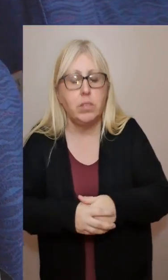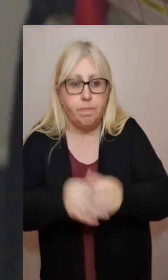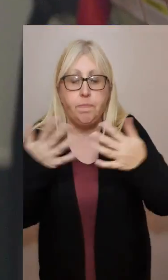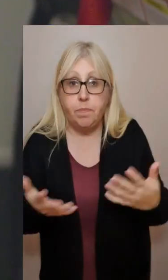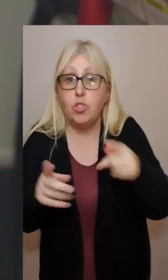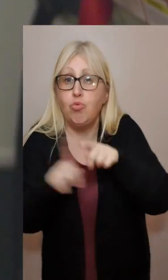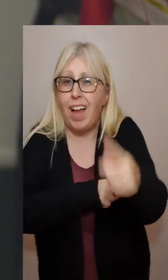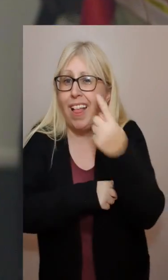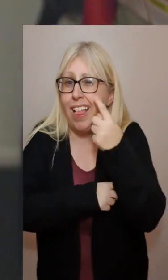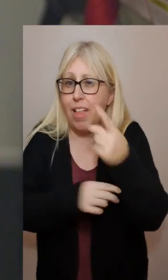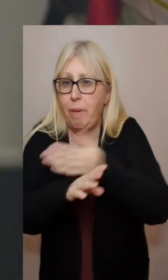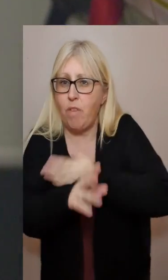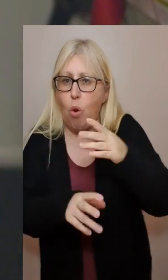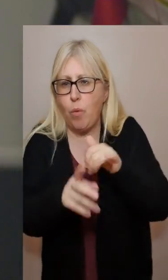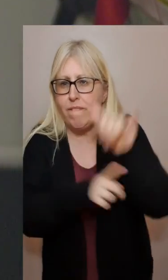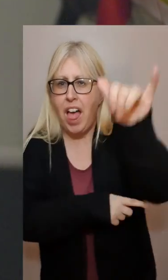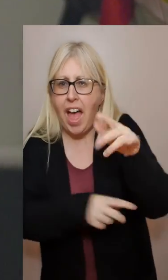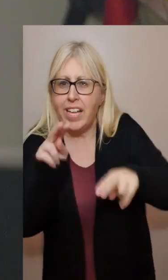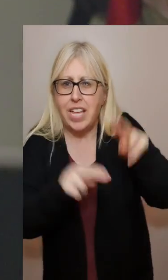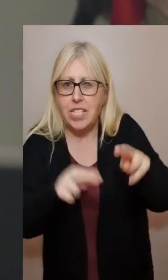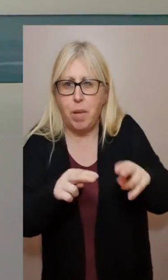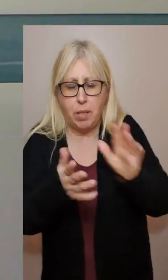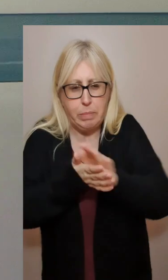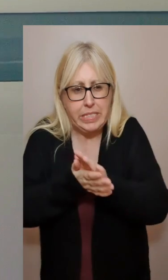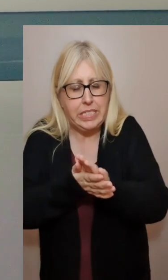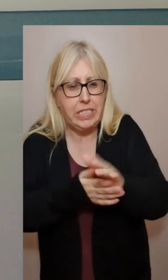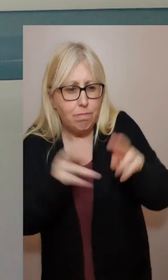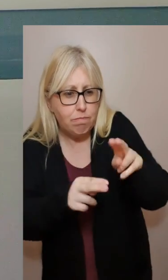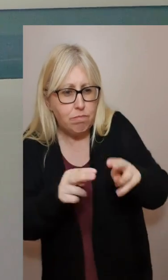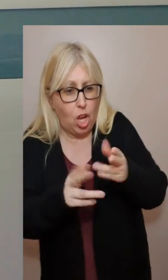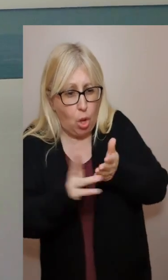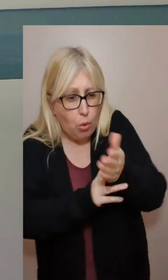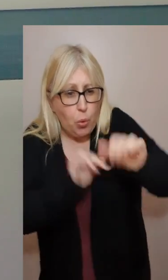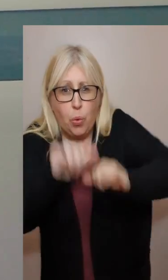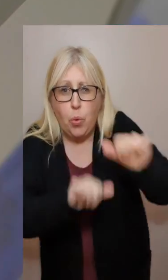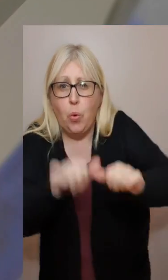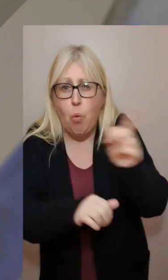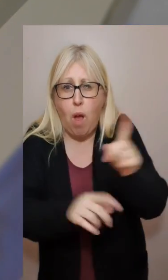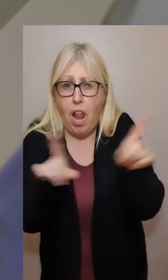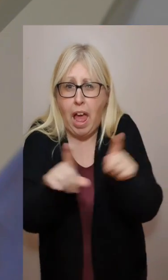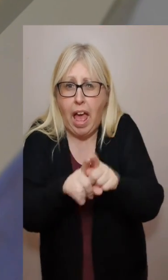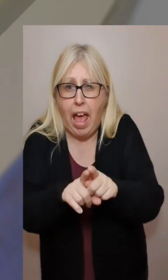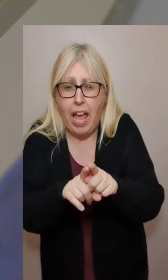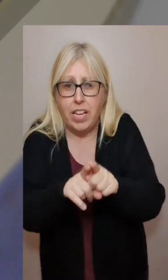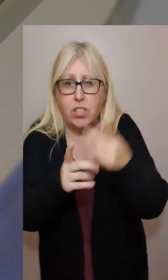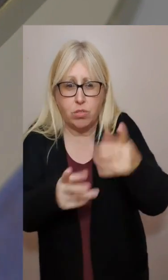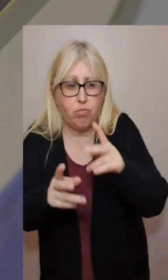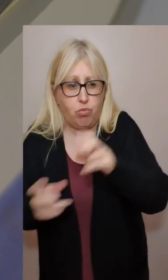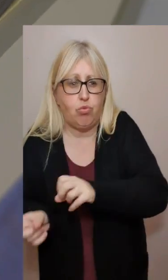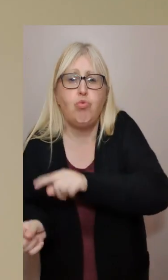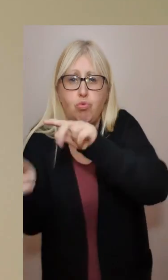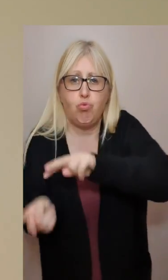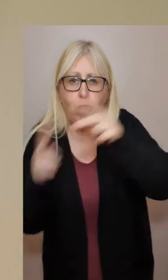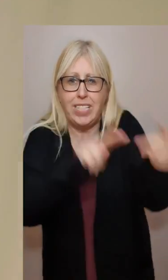Try Before You Fly assessment, the assessment consists of a run through of what it would be like to actually transfer the plane,